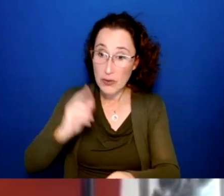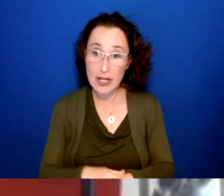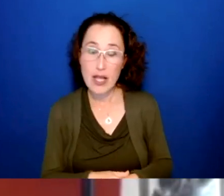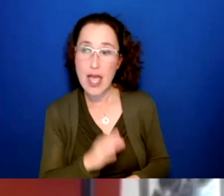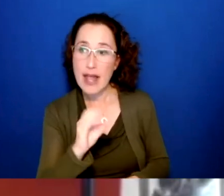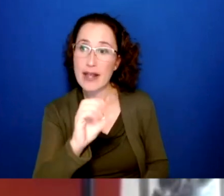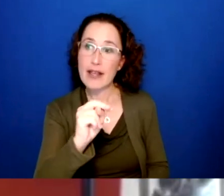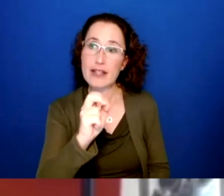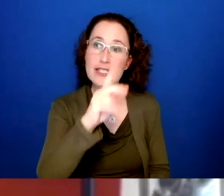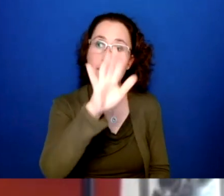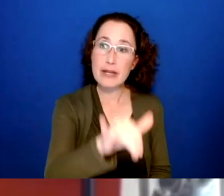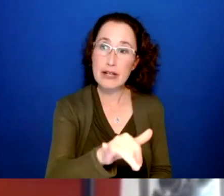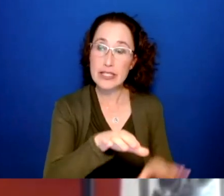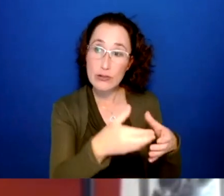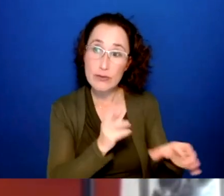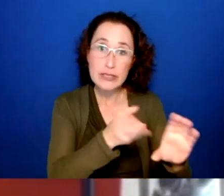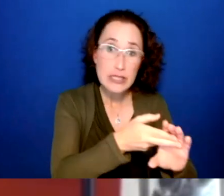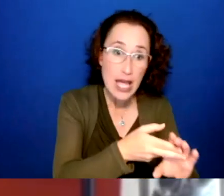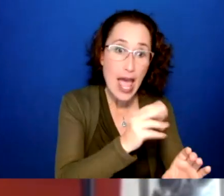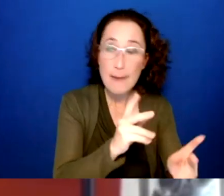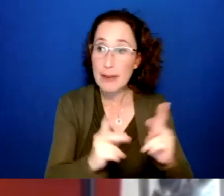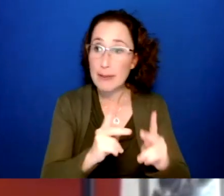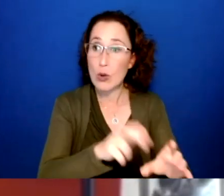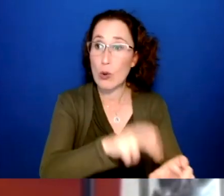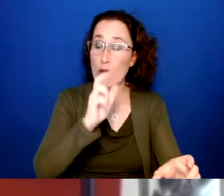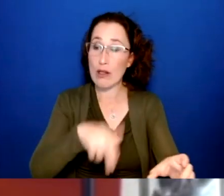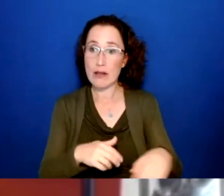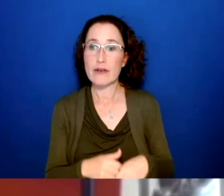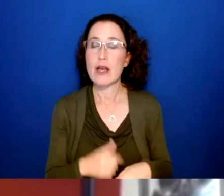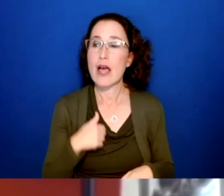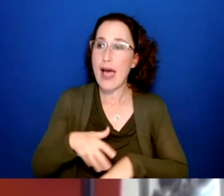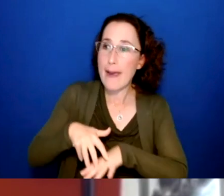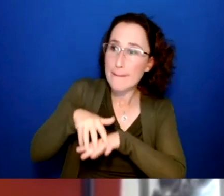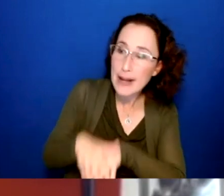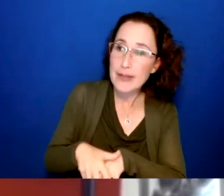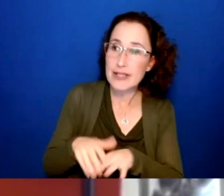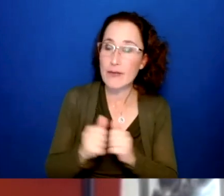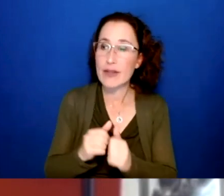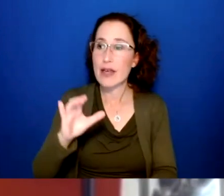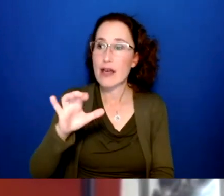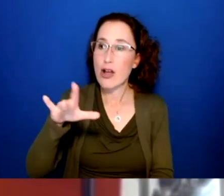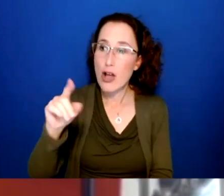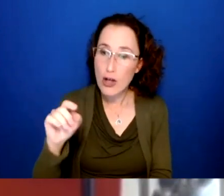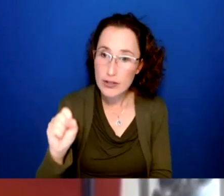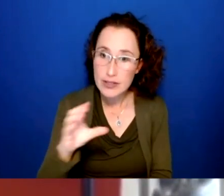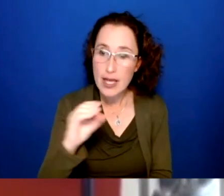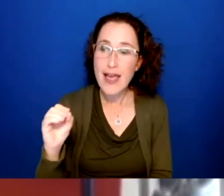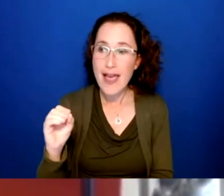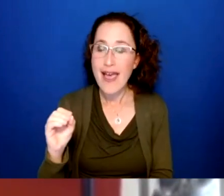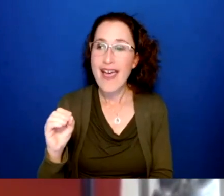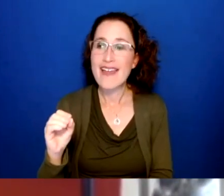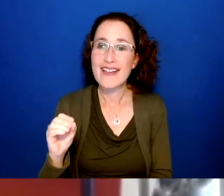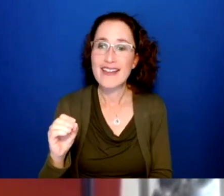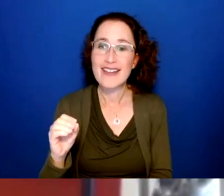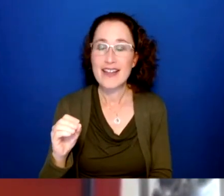them. I embedded myself with cults and pseudo cults and the flat earthers, which are actually a really fun group of people to hang out